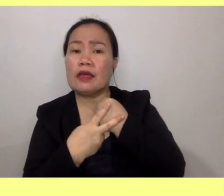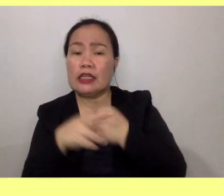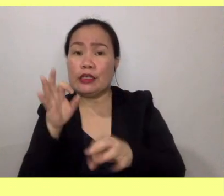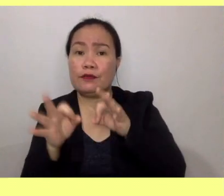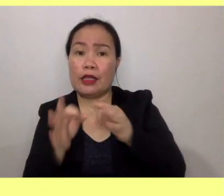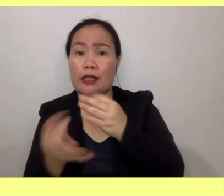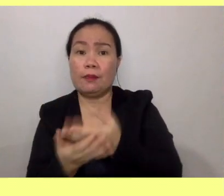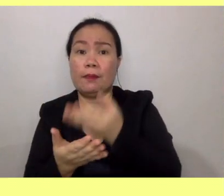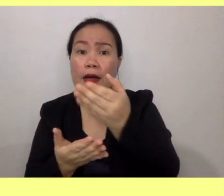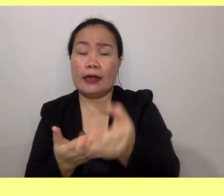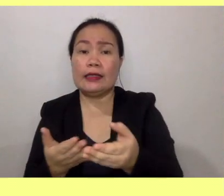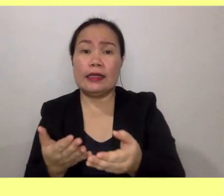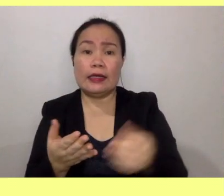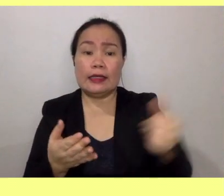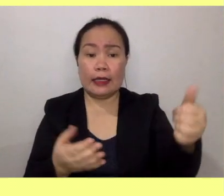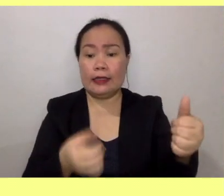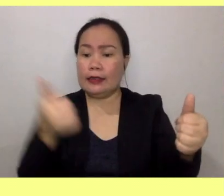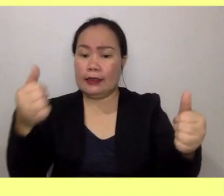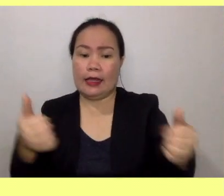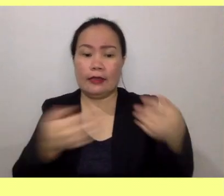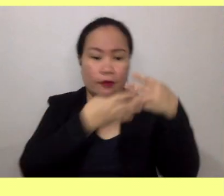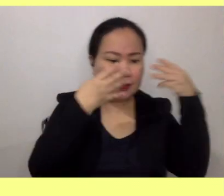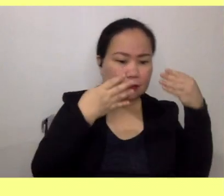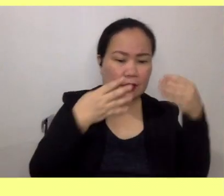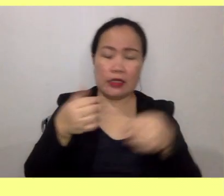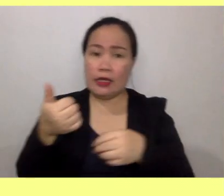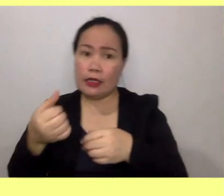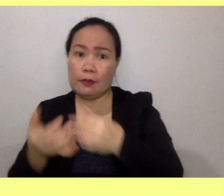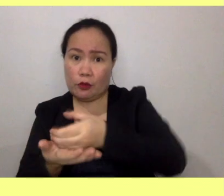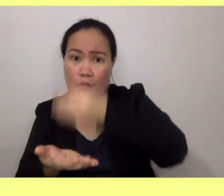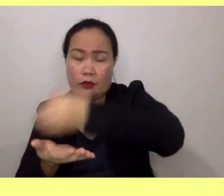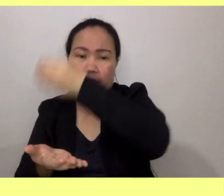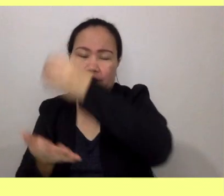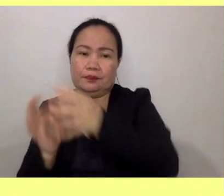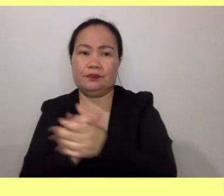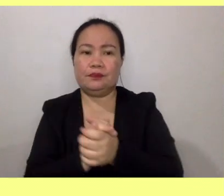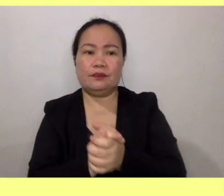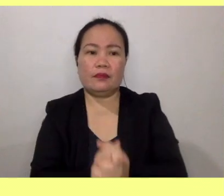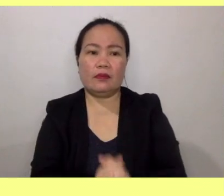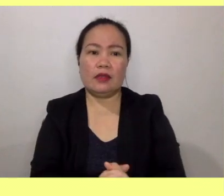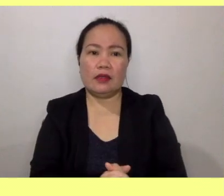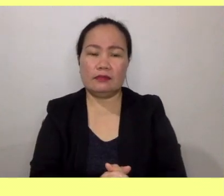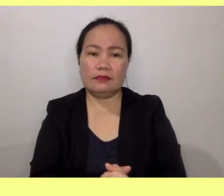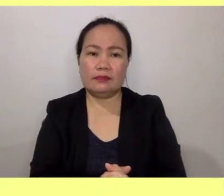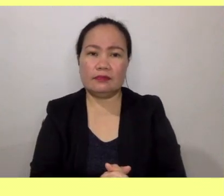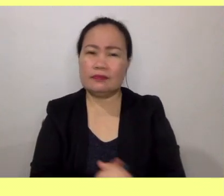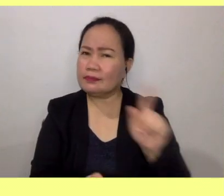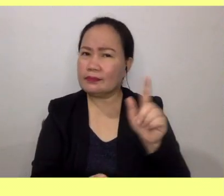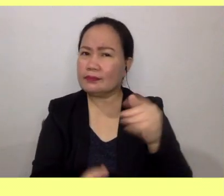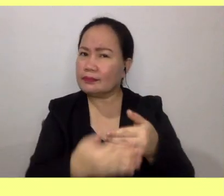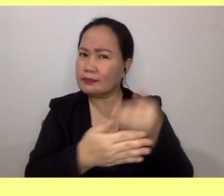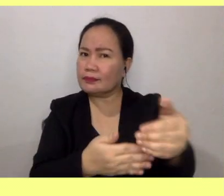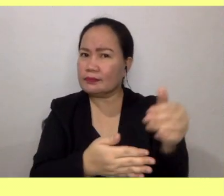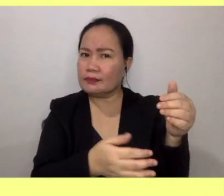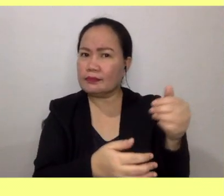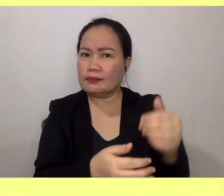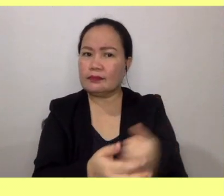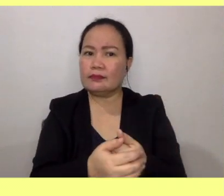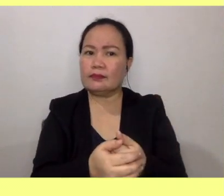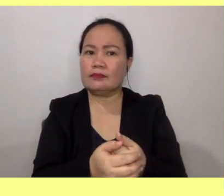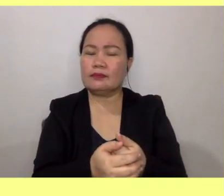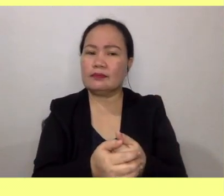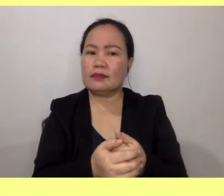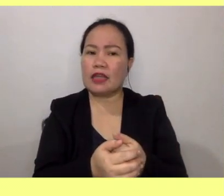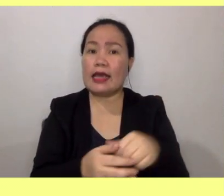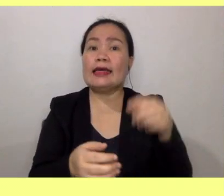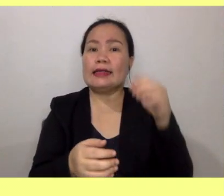if they bought 10 items each? So, dun sa 10 items each, ang expenses ay 2,000. So, what's the next step?